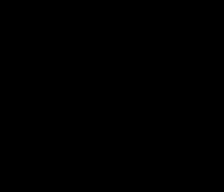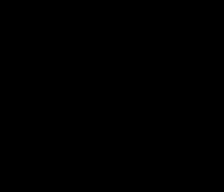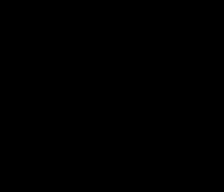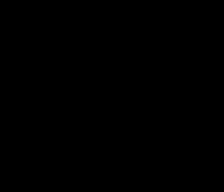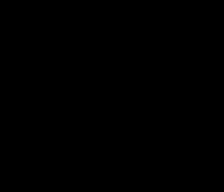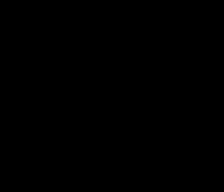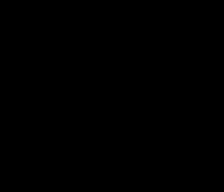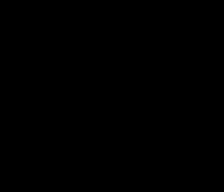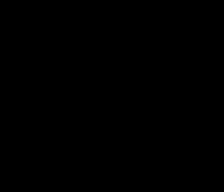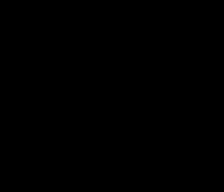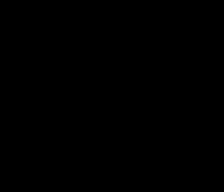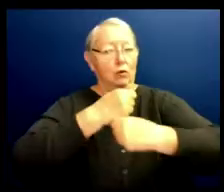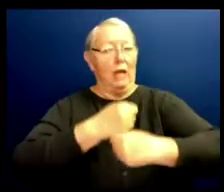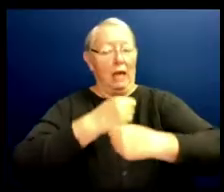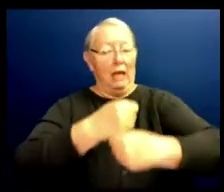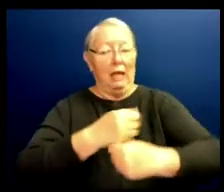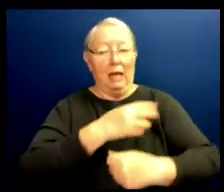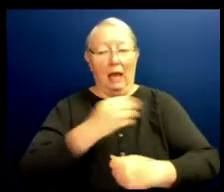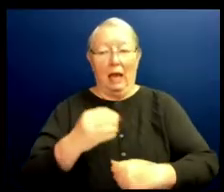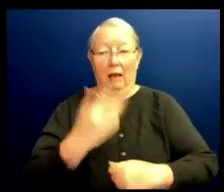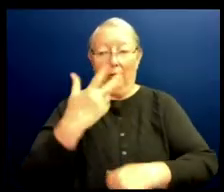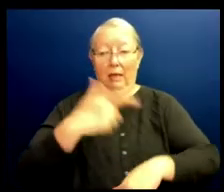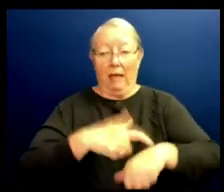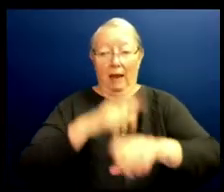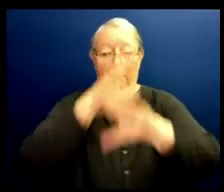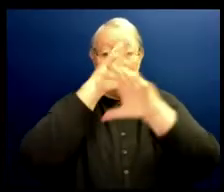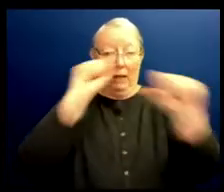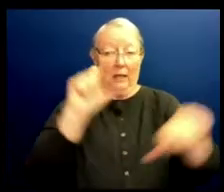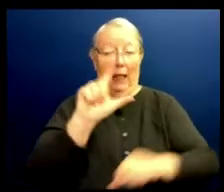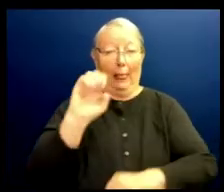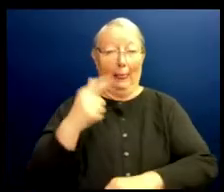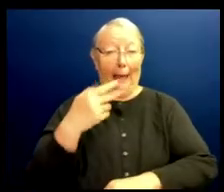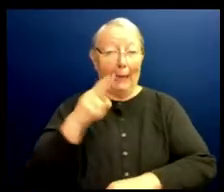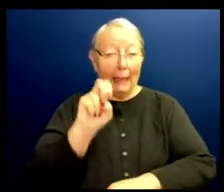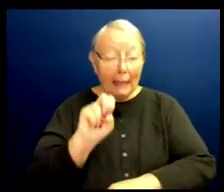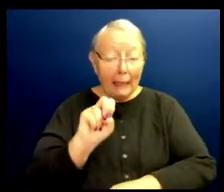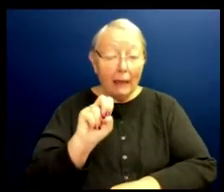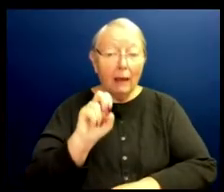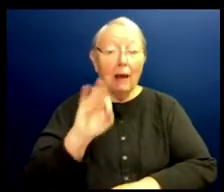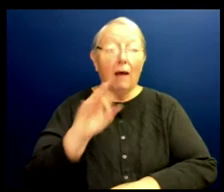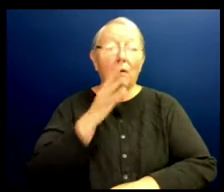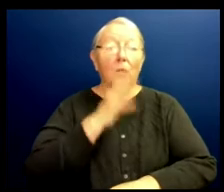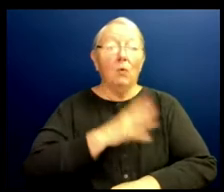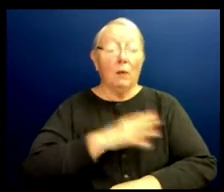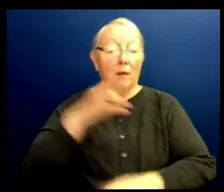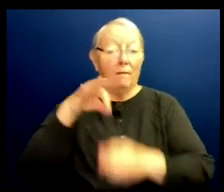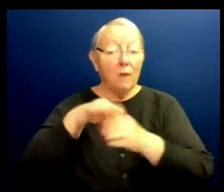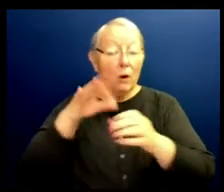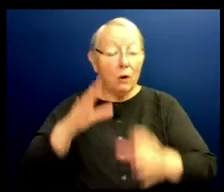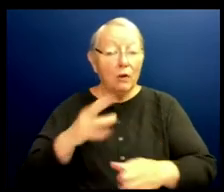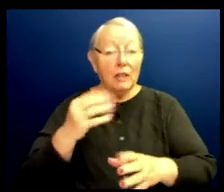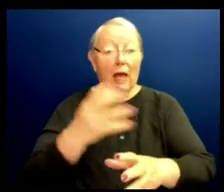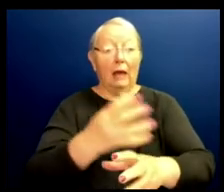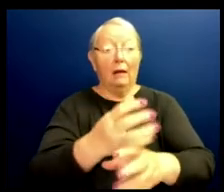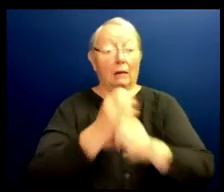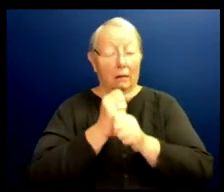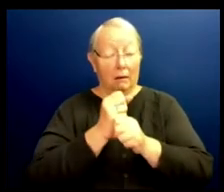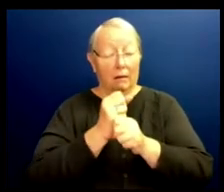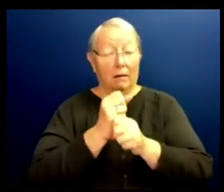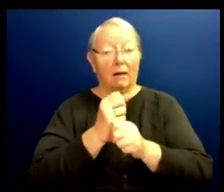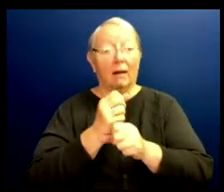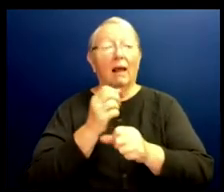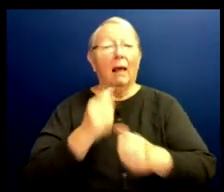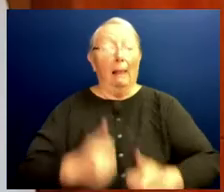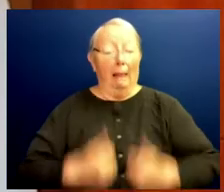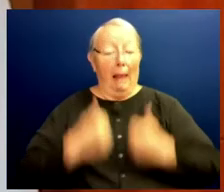Club. She was three-time president of the League of Women Voters of Whidbey Island and recipient of the Lifetime Achievement Senator Warren